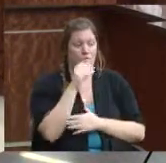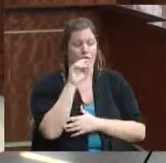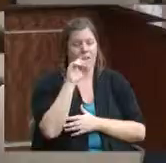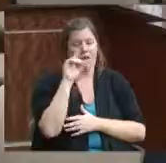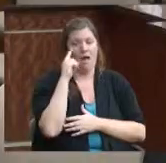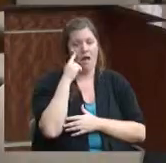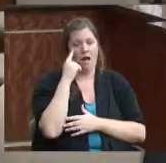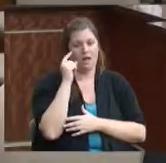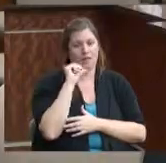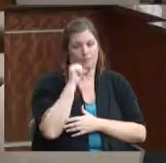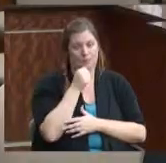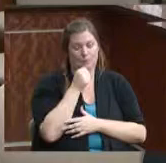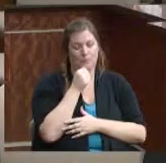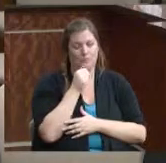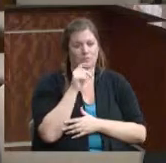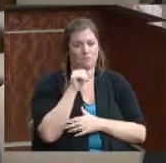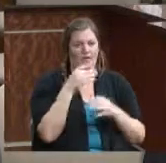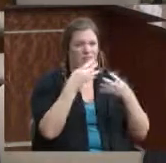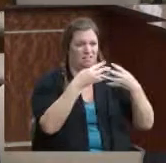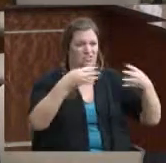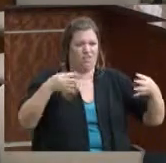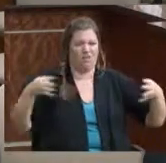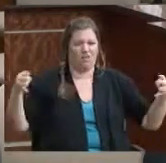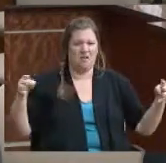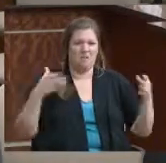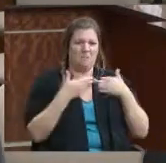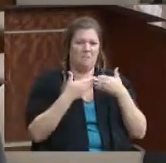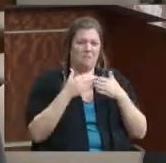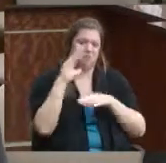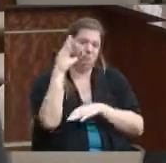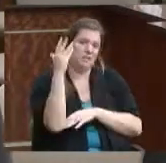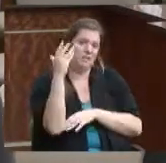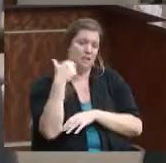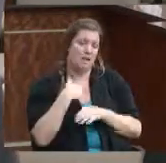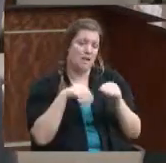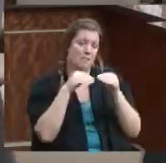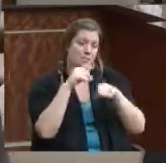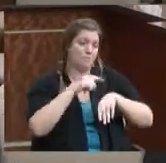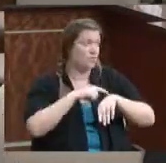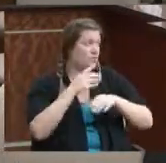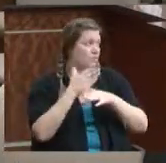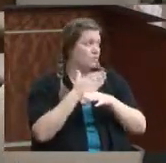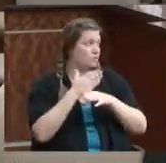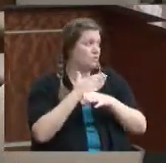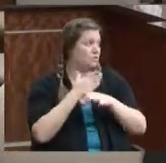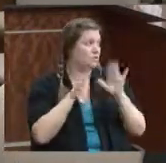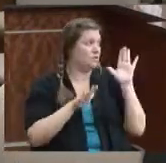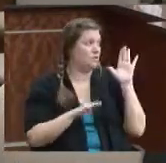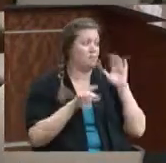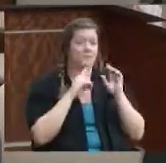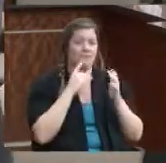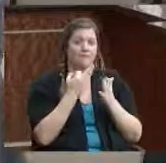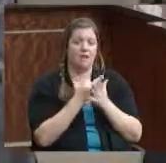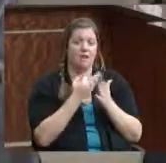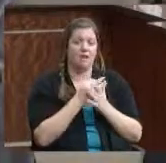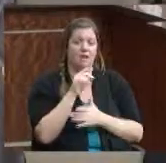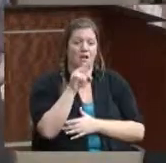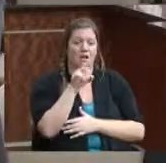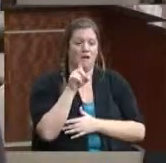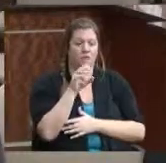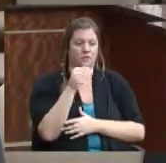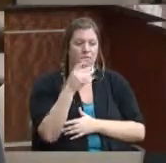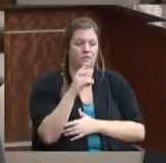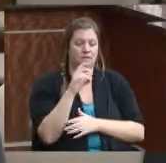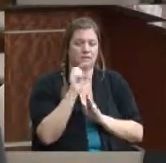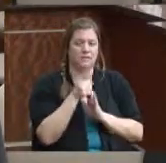in this neighborhood guarded by a chain-link fence and baby trees. If I had more time, I would share more testimony, but the fact is 120 seconds is not